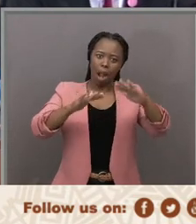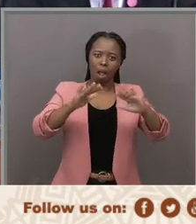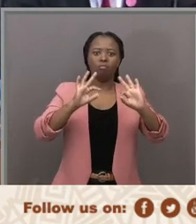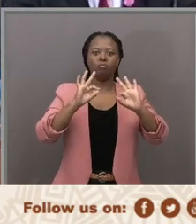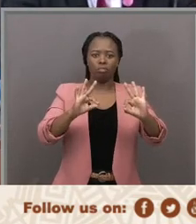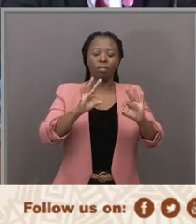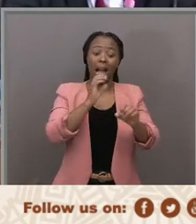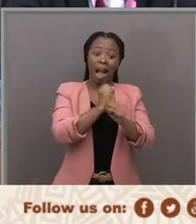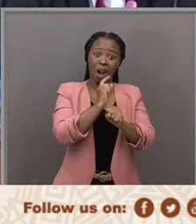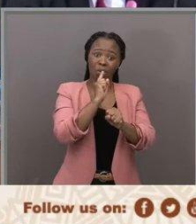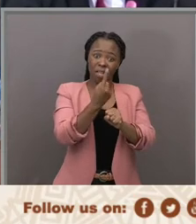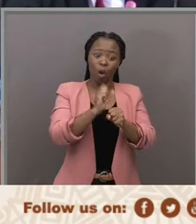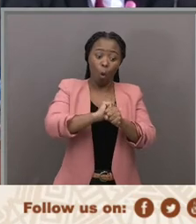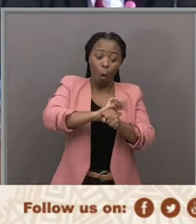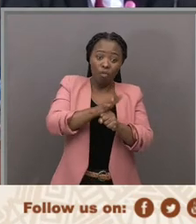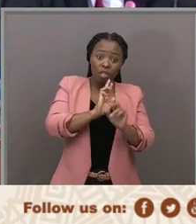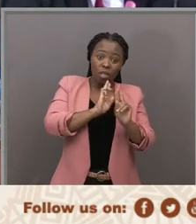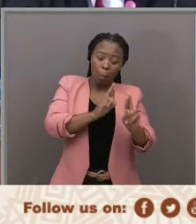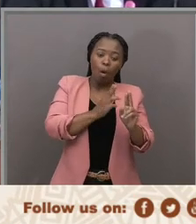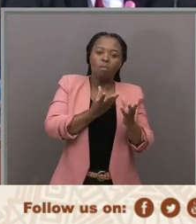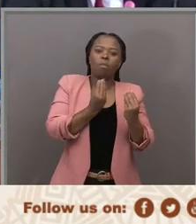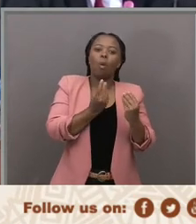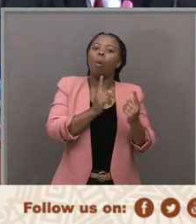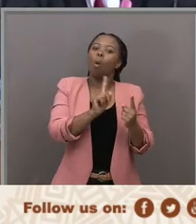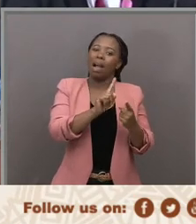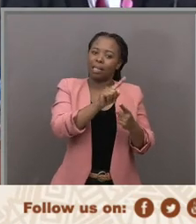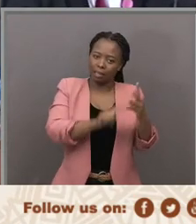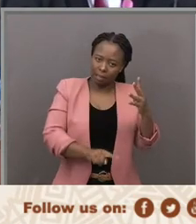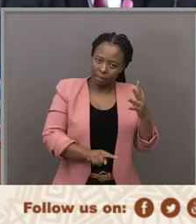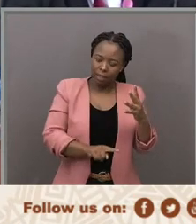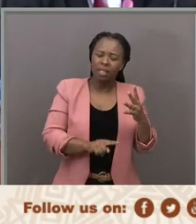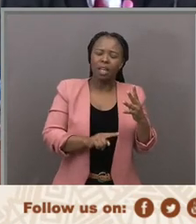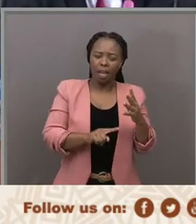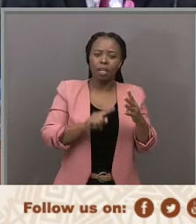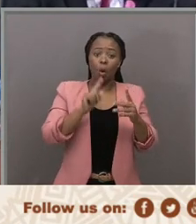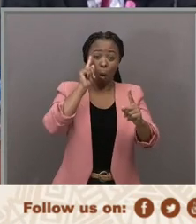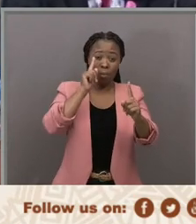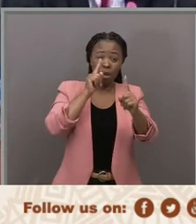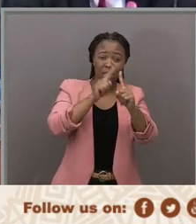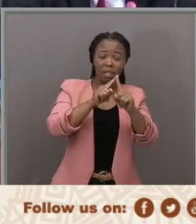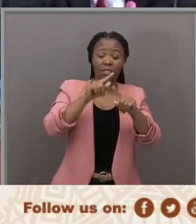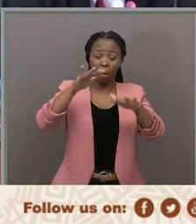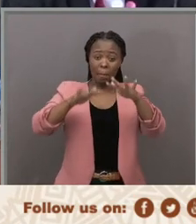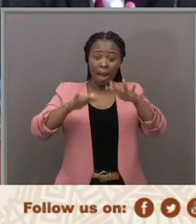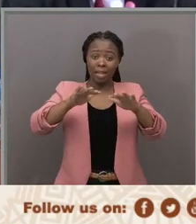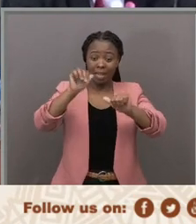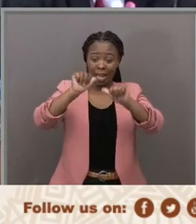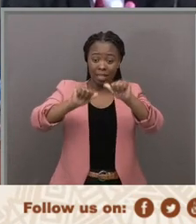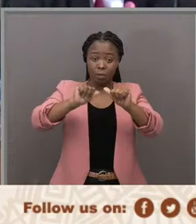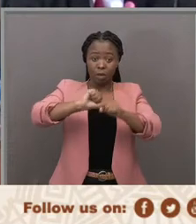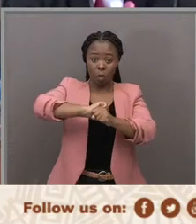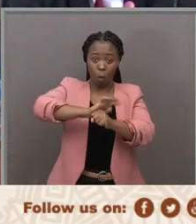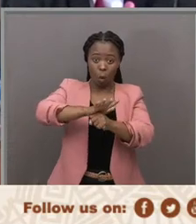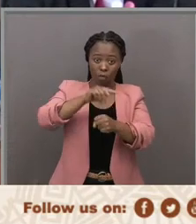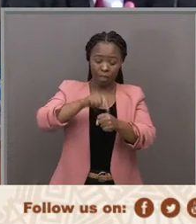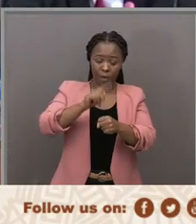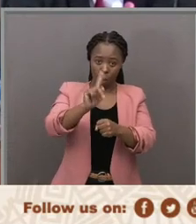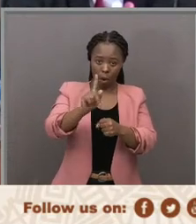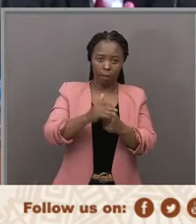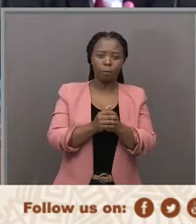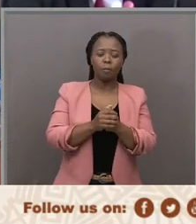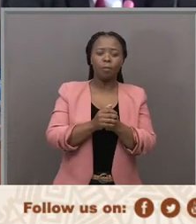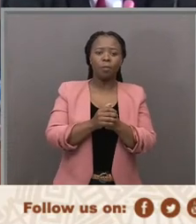the Gauteng COVID response. And an objective and balanced assessment of COVID, a